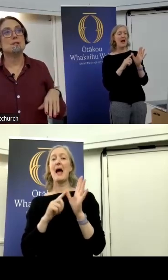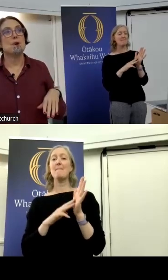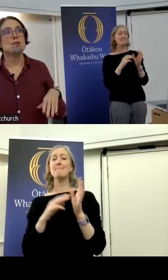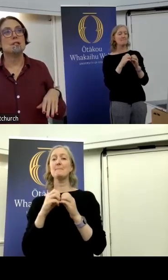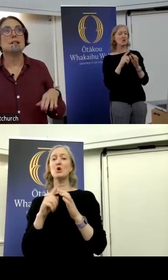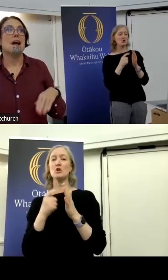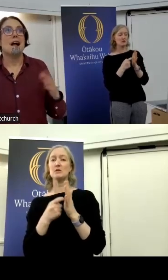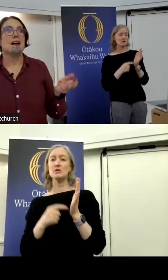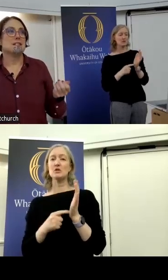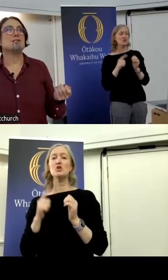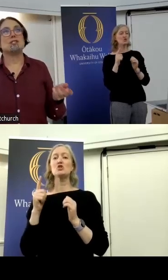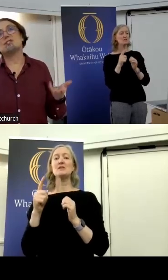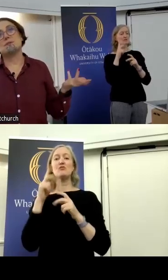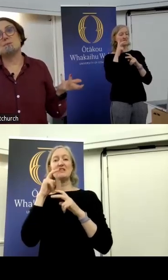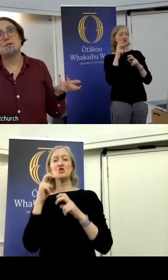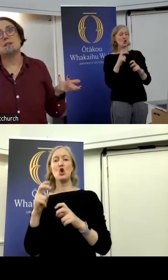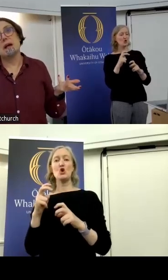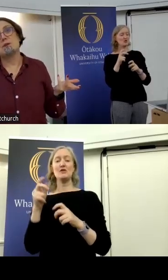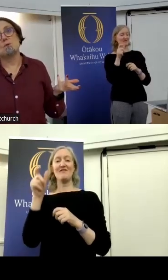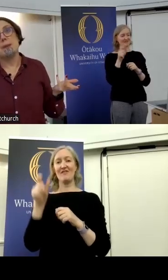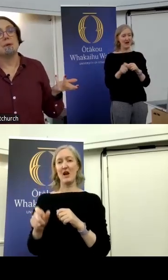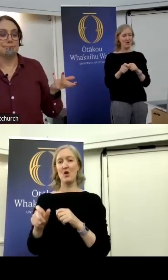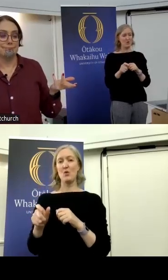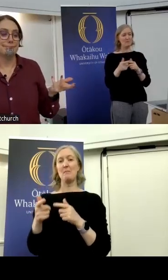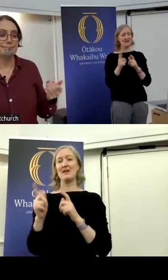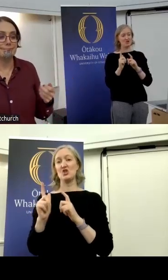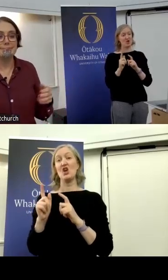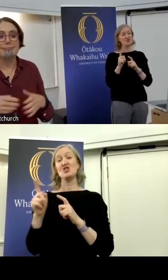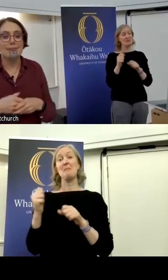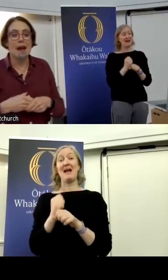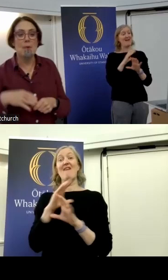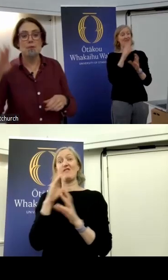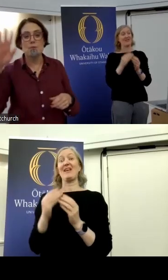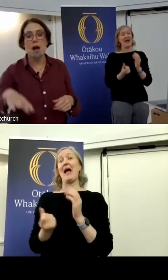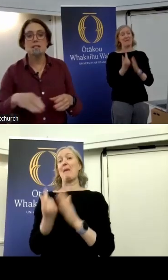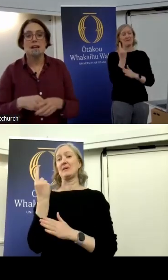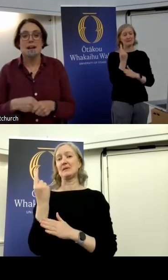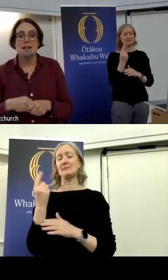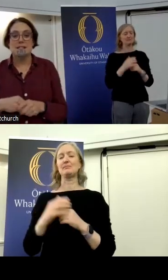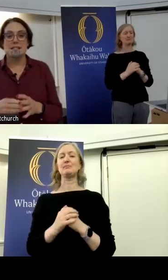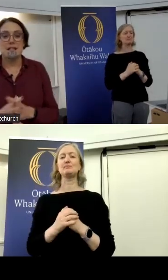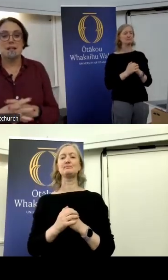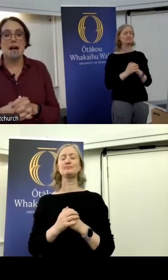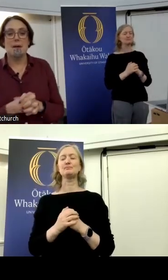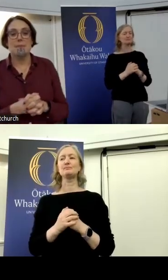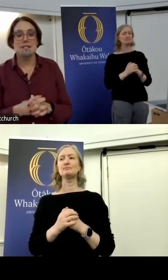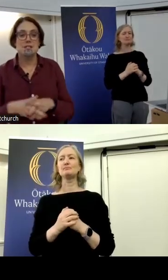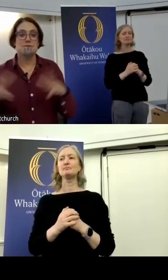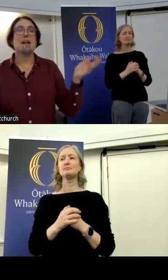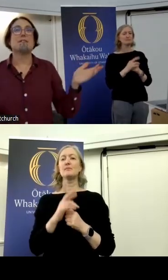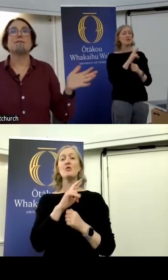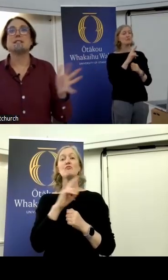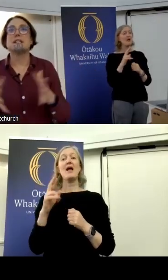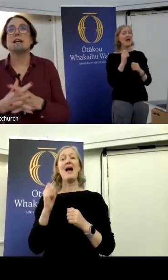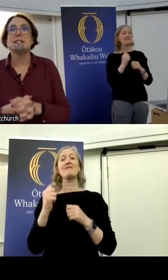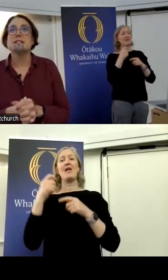fellow for this project, and essentially she was the person that made it all happen. On the right is the list of